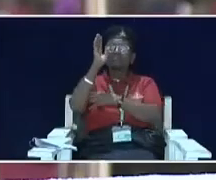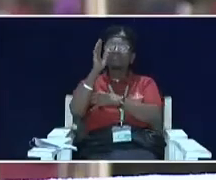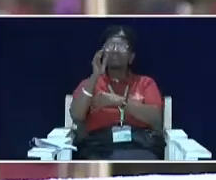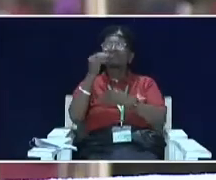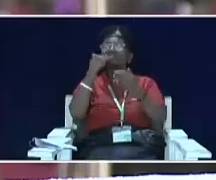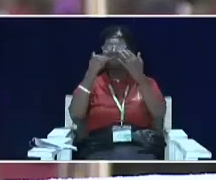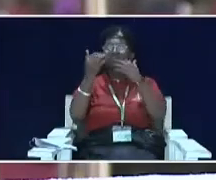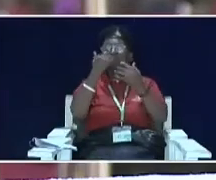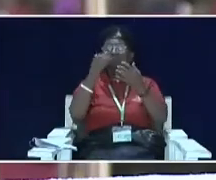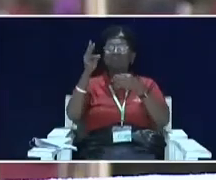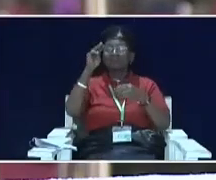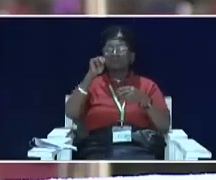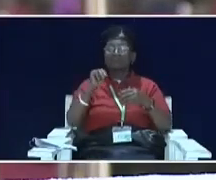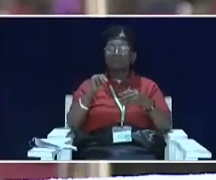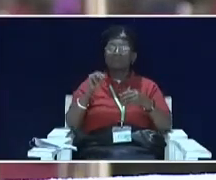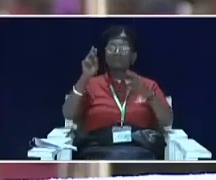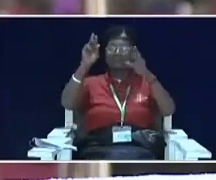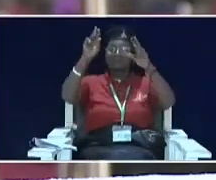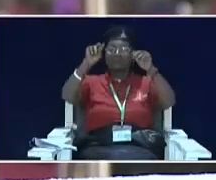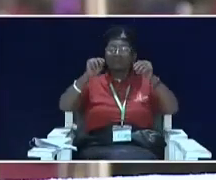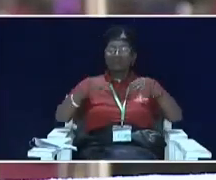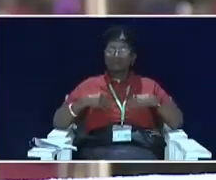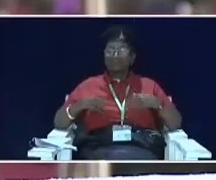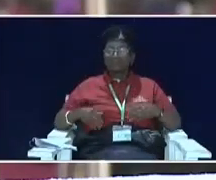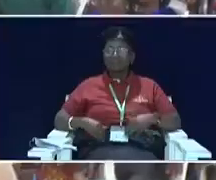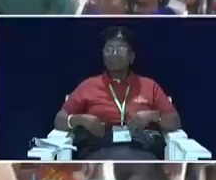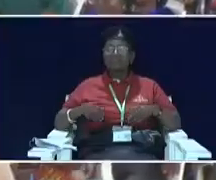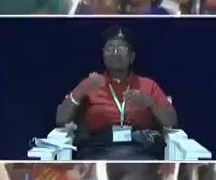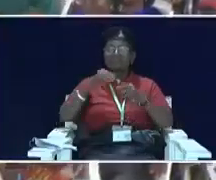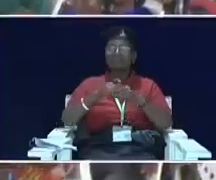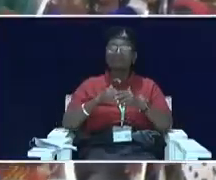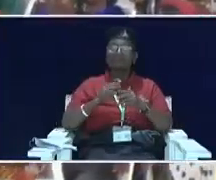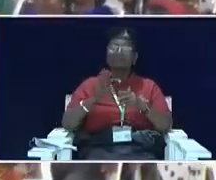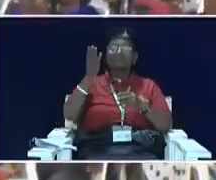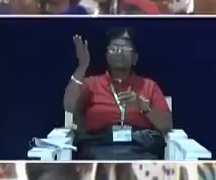nobody in their generation will ever become great.